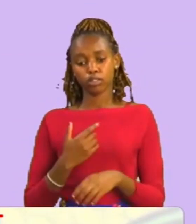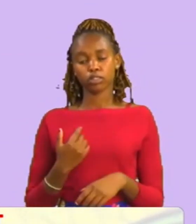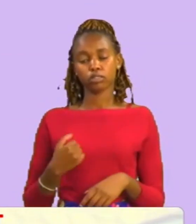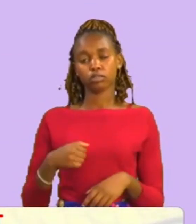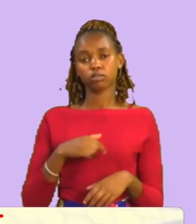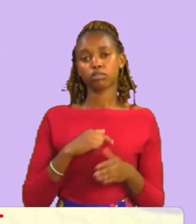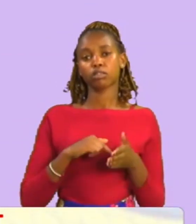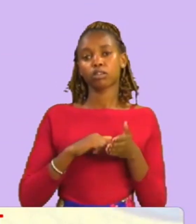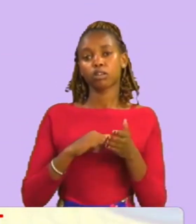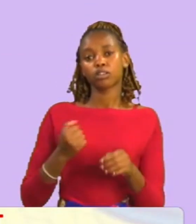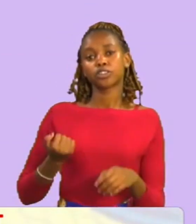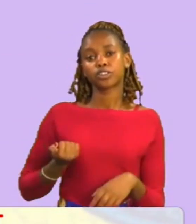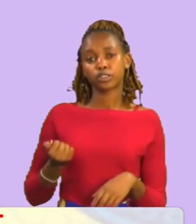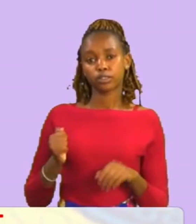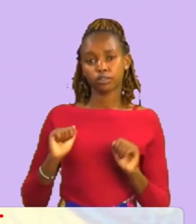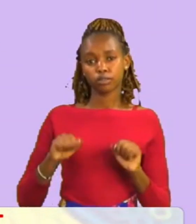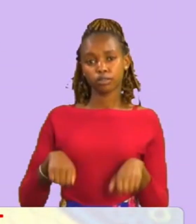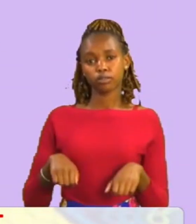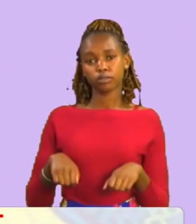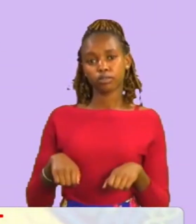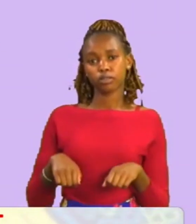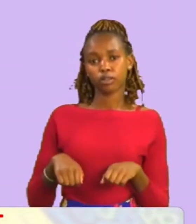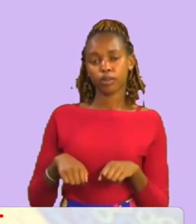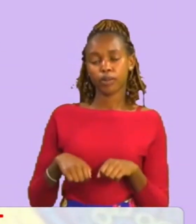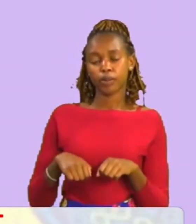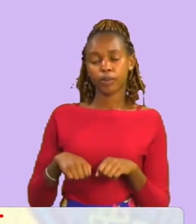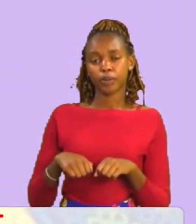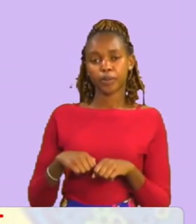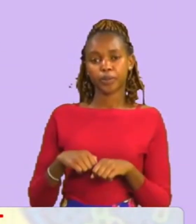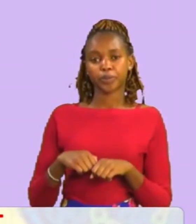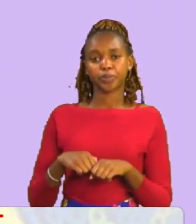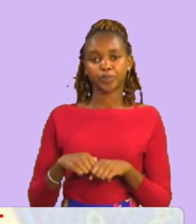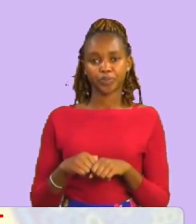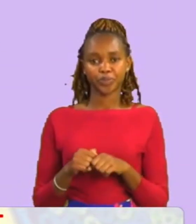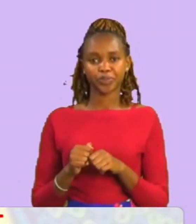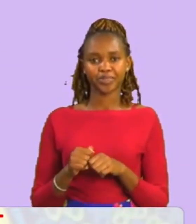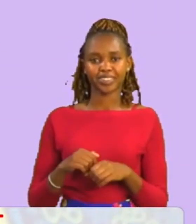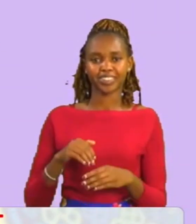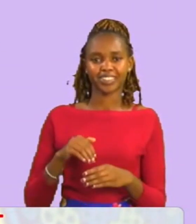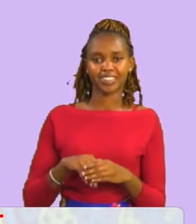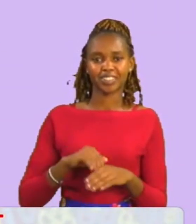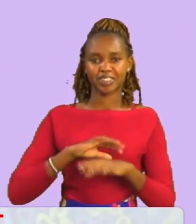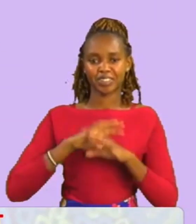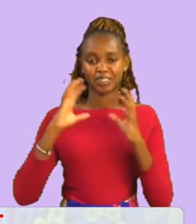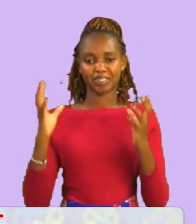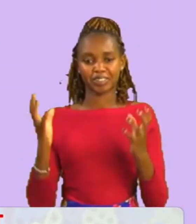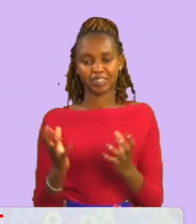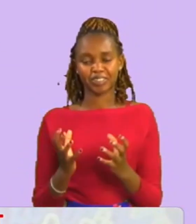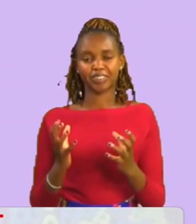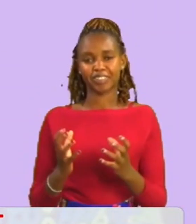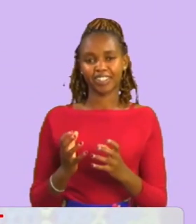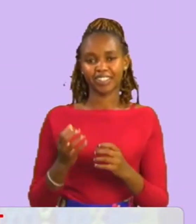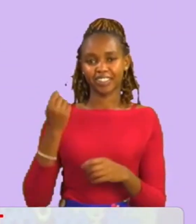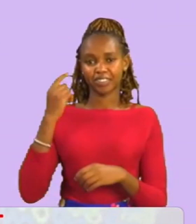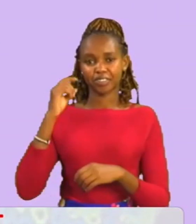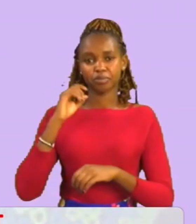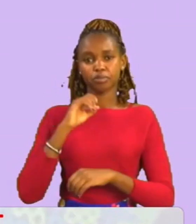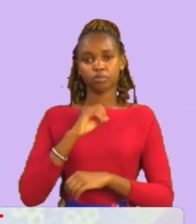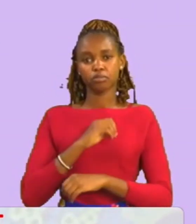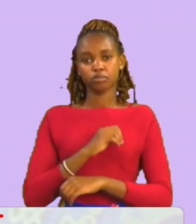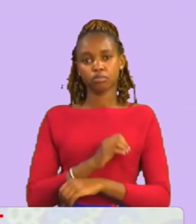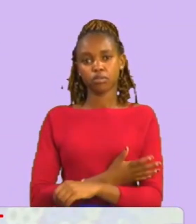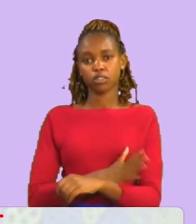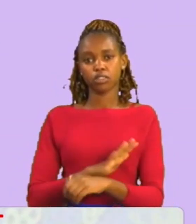that you know she can really you know metamorphosize in this world of music. So she started off you know